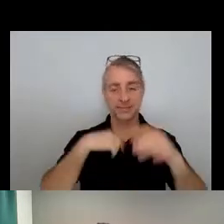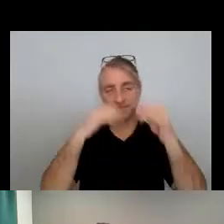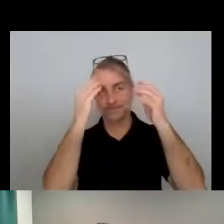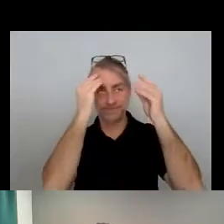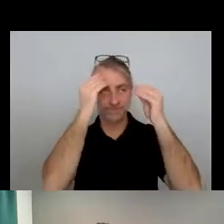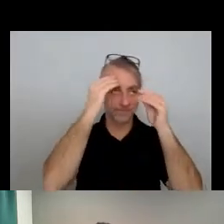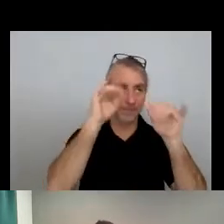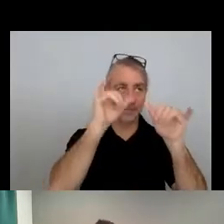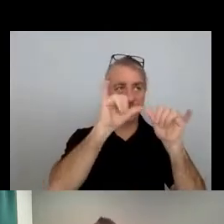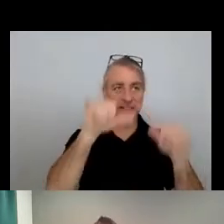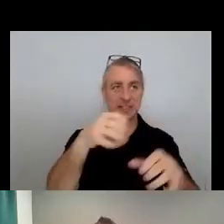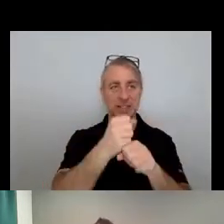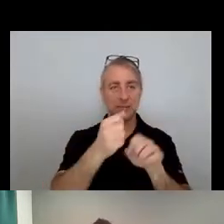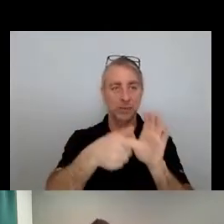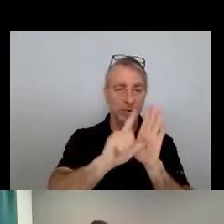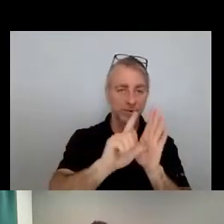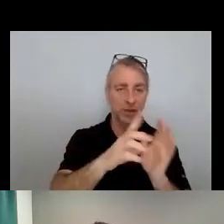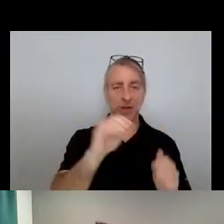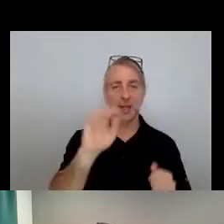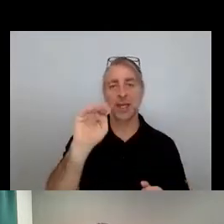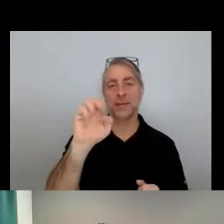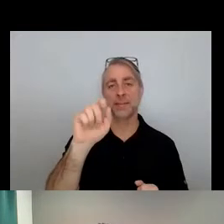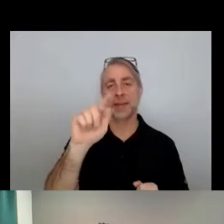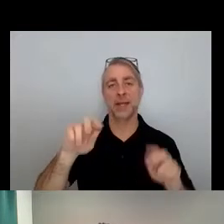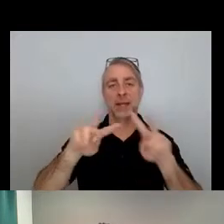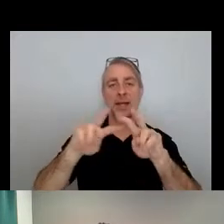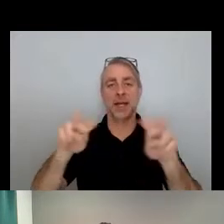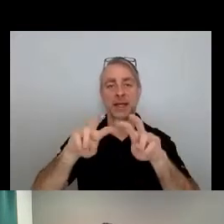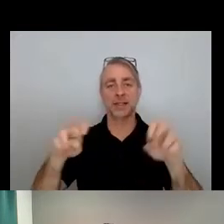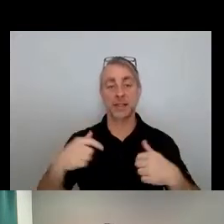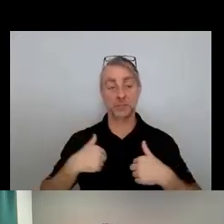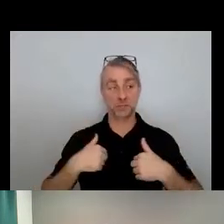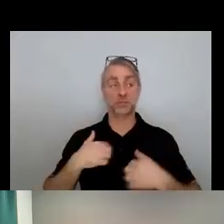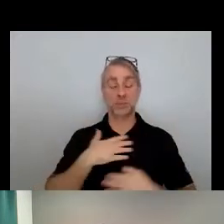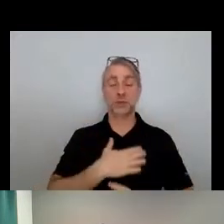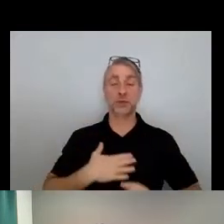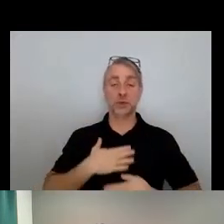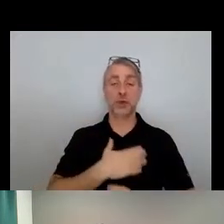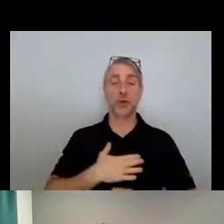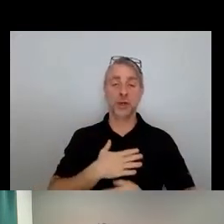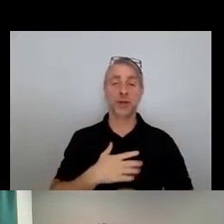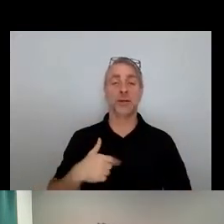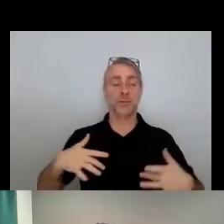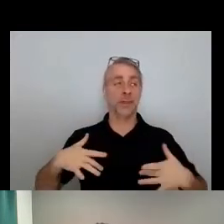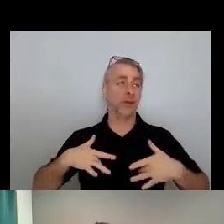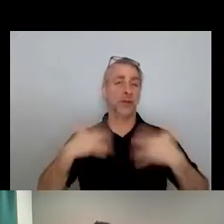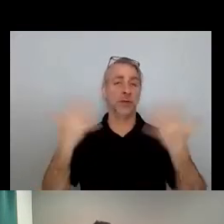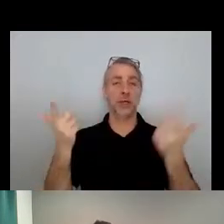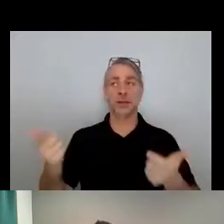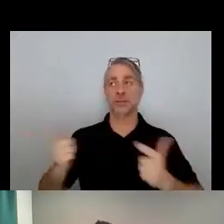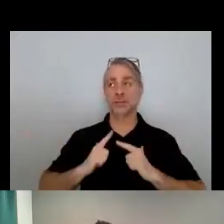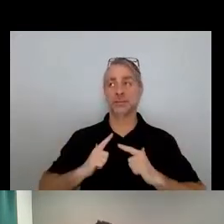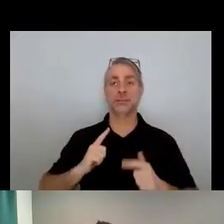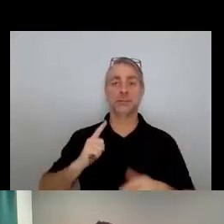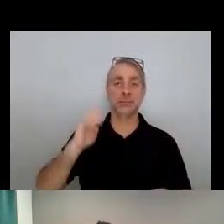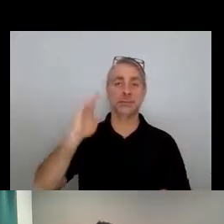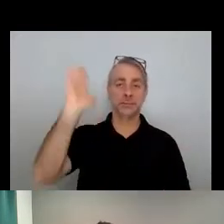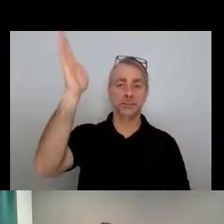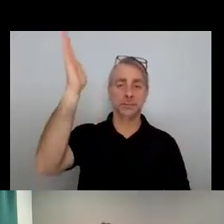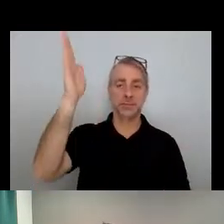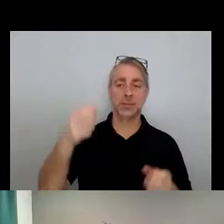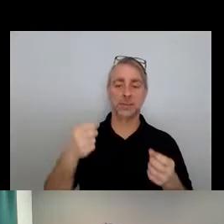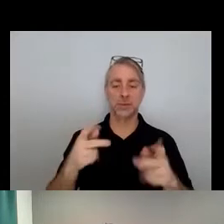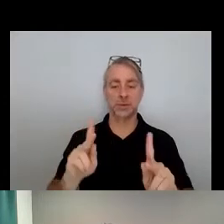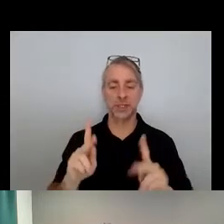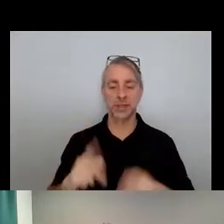and meta-analysis. And it's something I really enjoy. So I'm thrilled to get the opportunity to